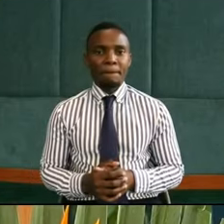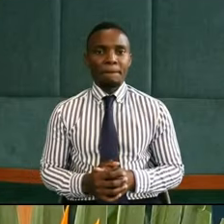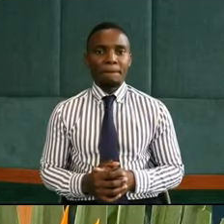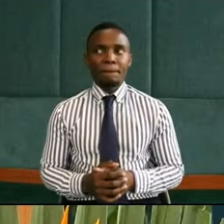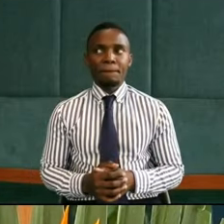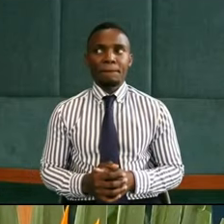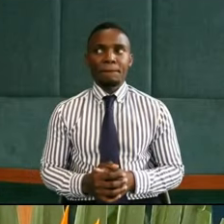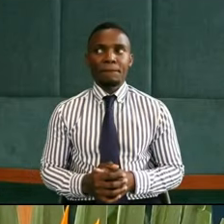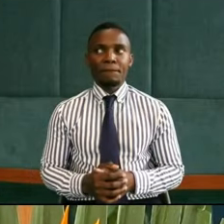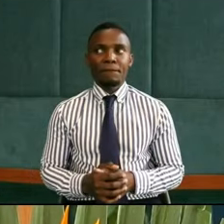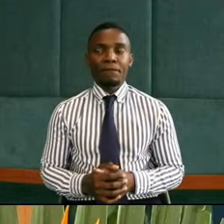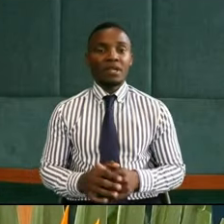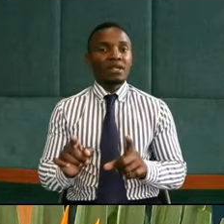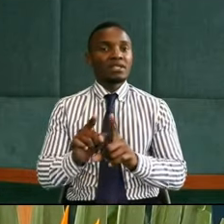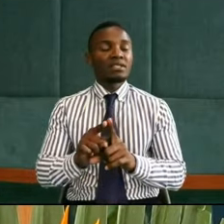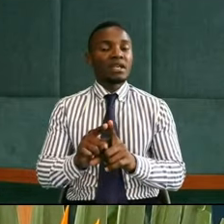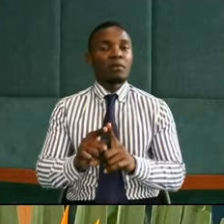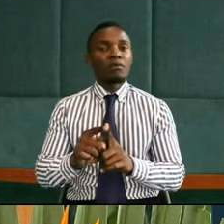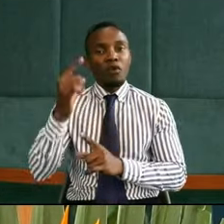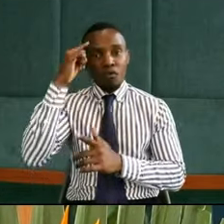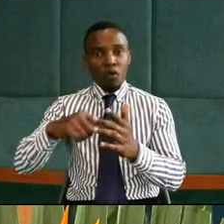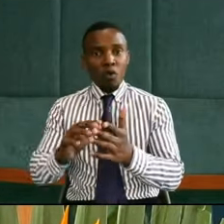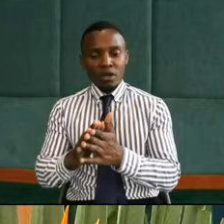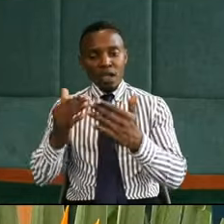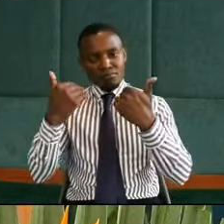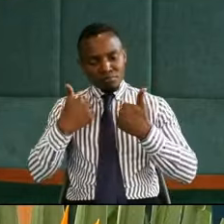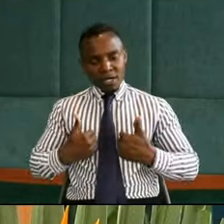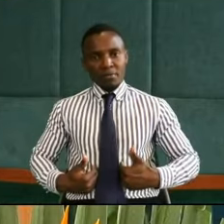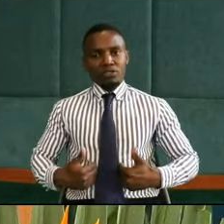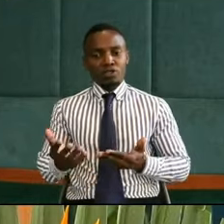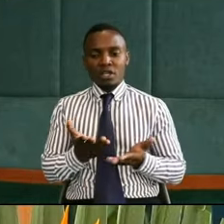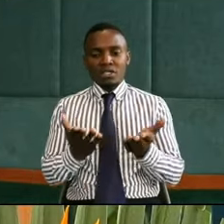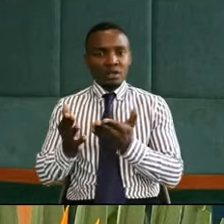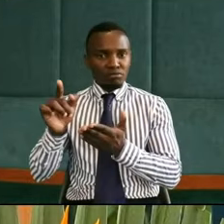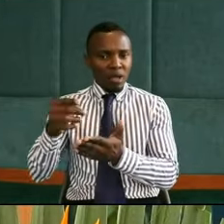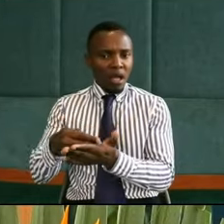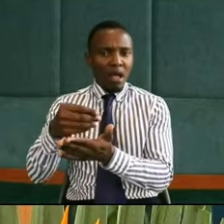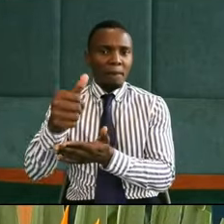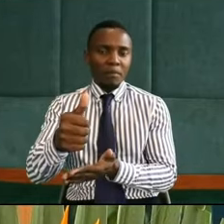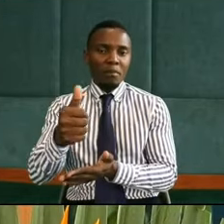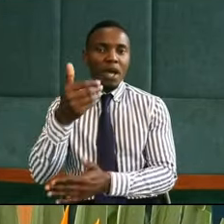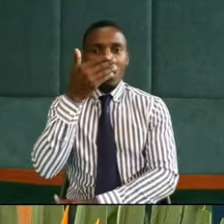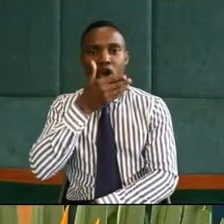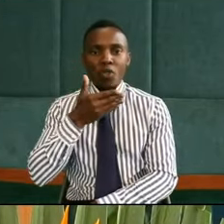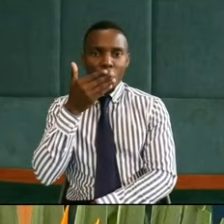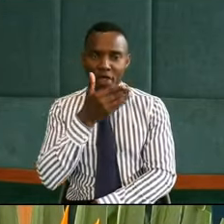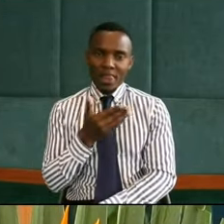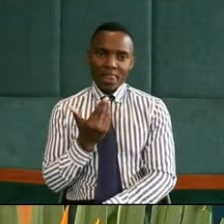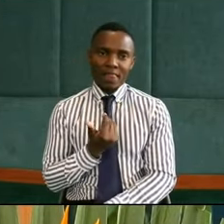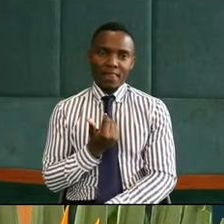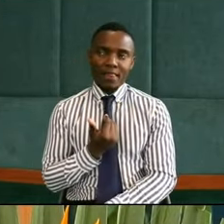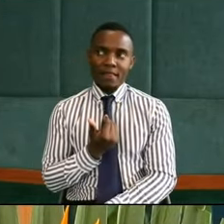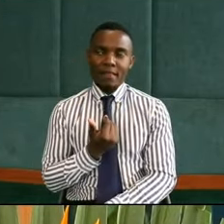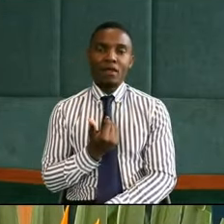At a great personal sacrifice, she had to purchase an alabaster box of ointment